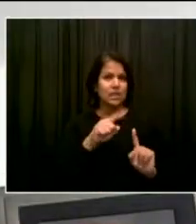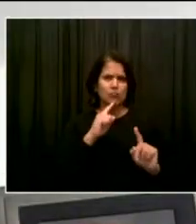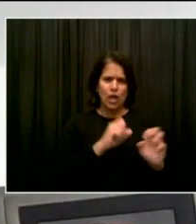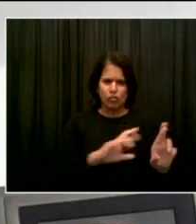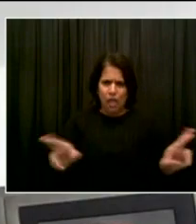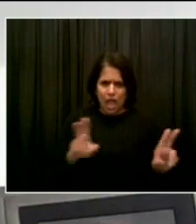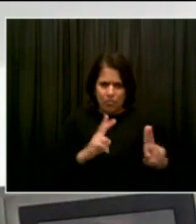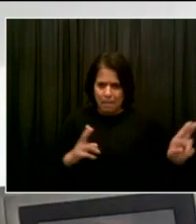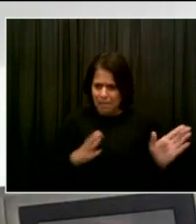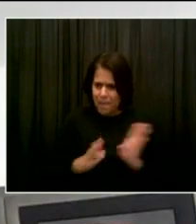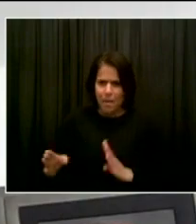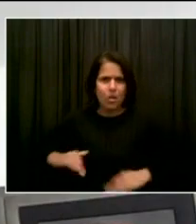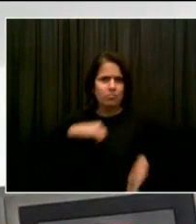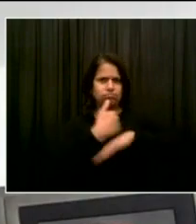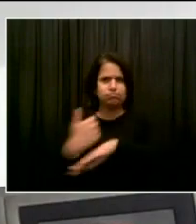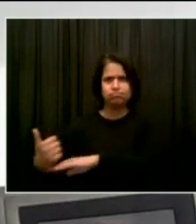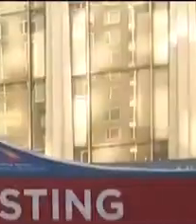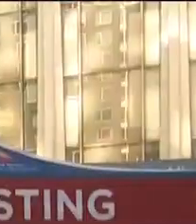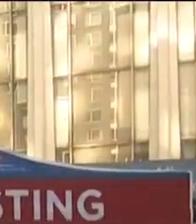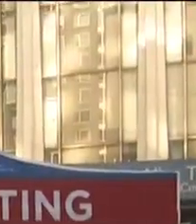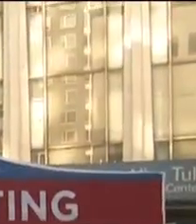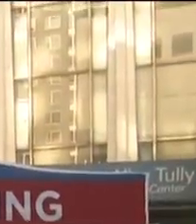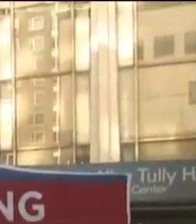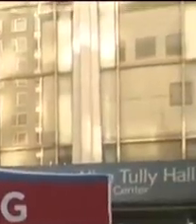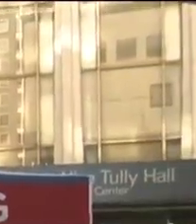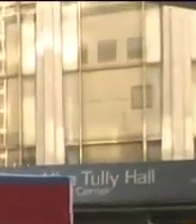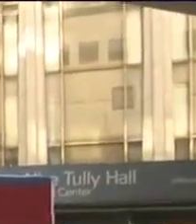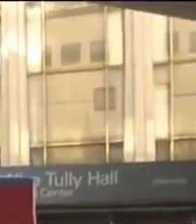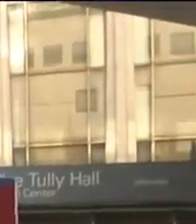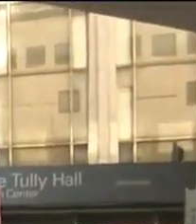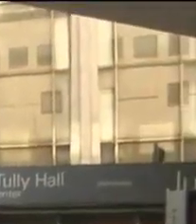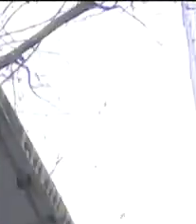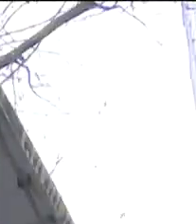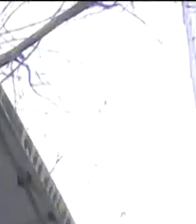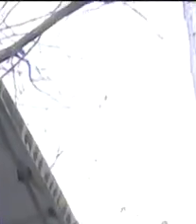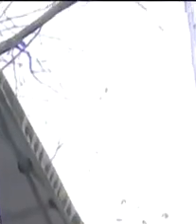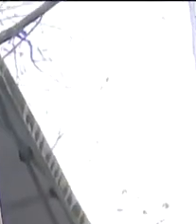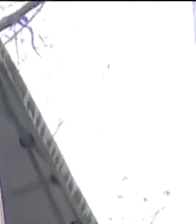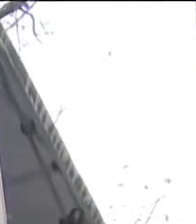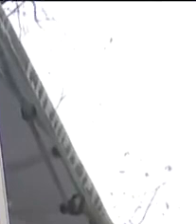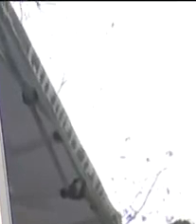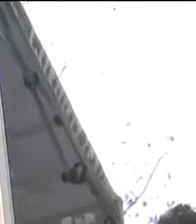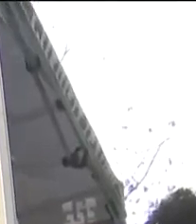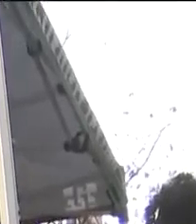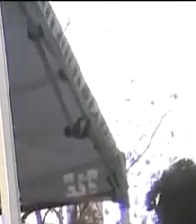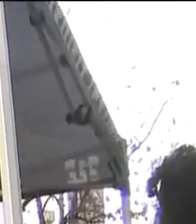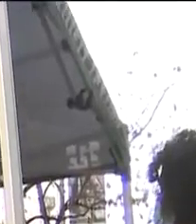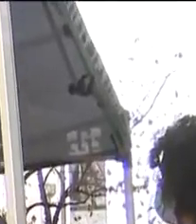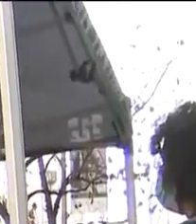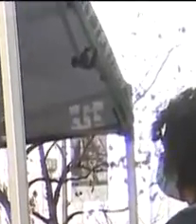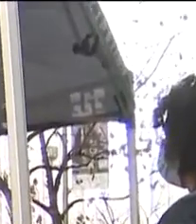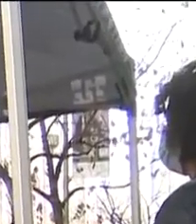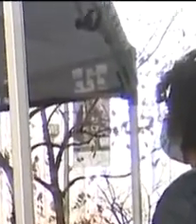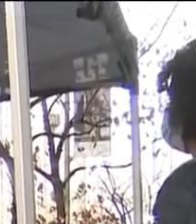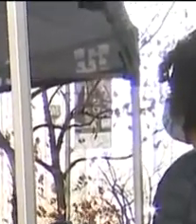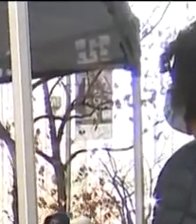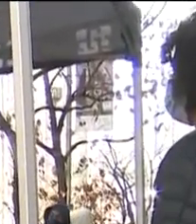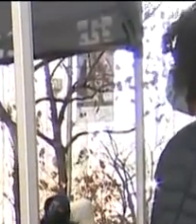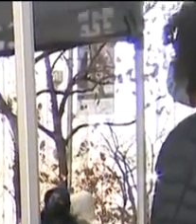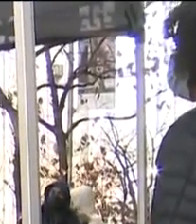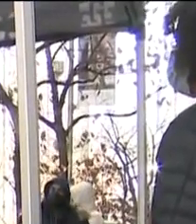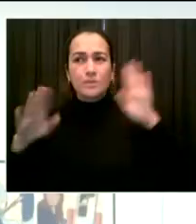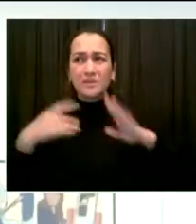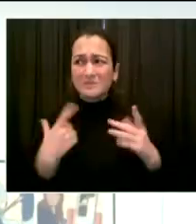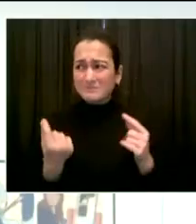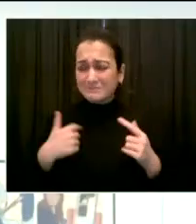all weekends. We're doing fine right now. And with Christmas just days away and some still unsure about how to celebrate, here's the